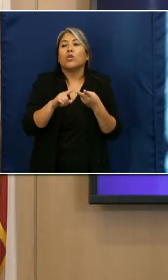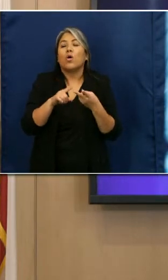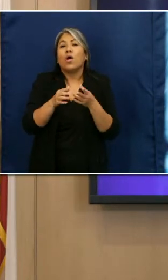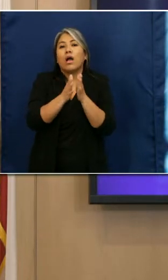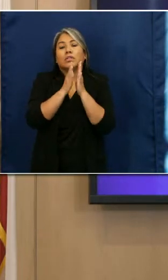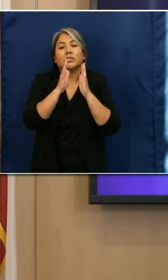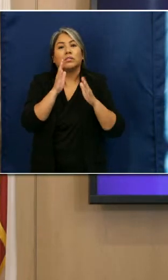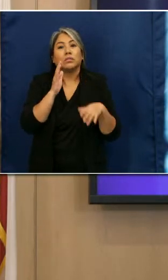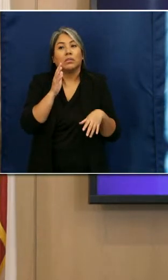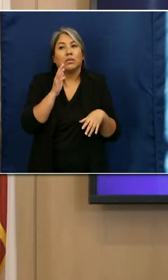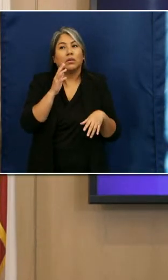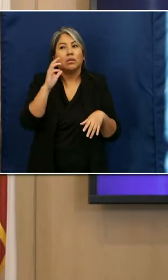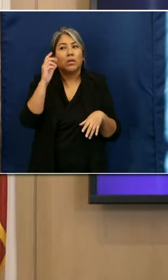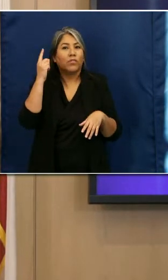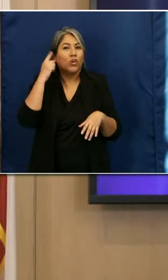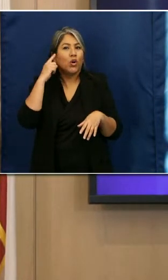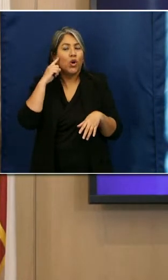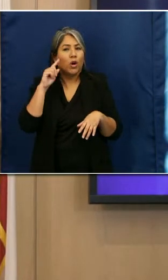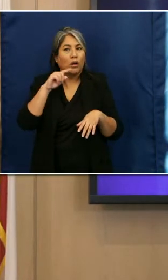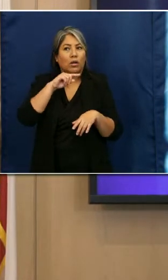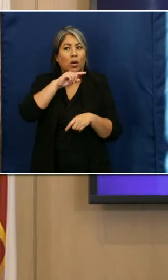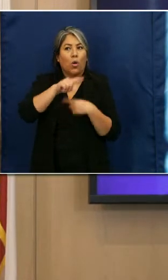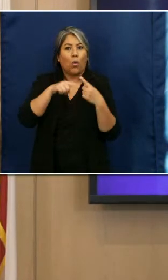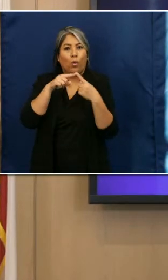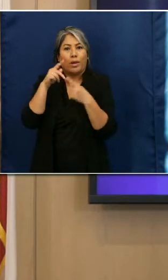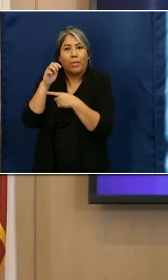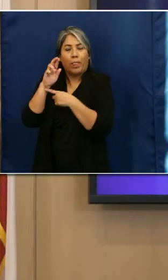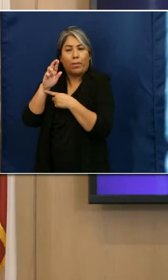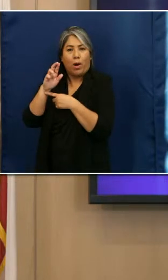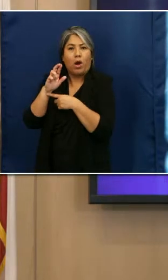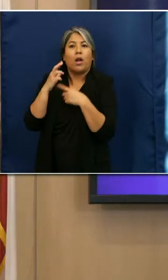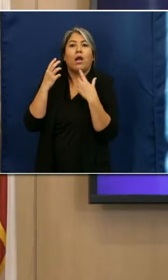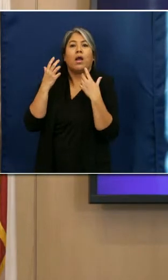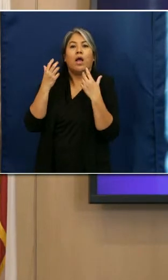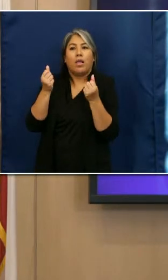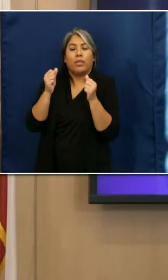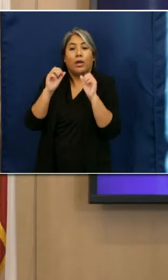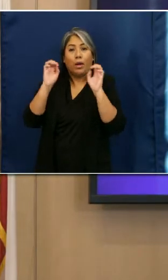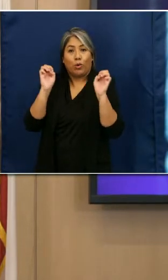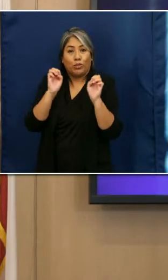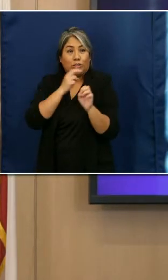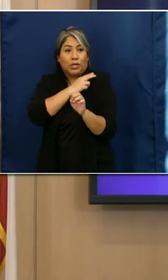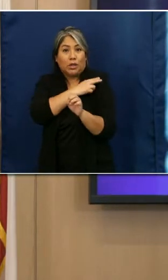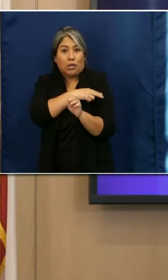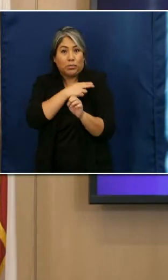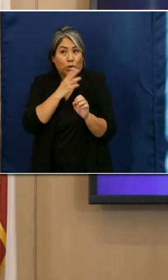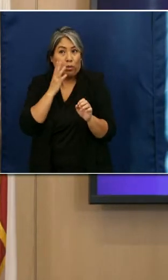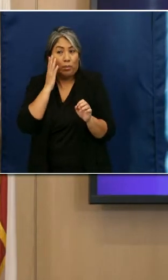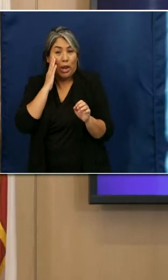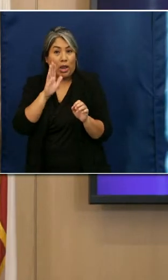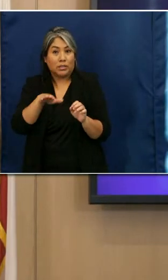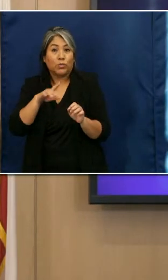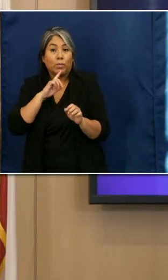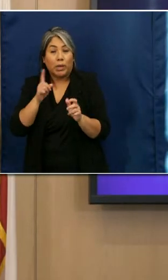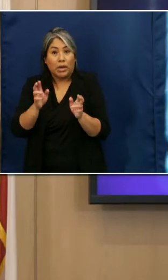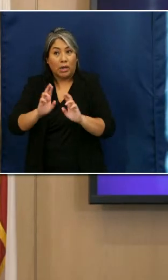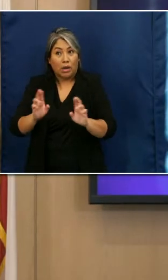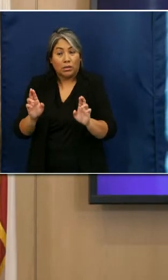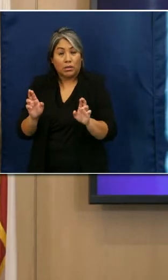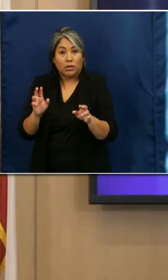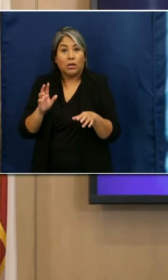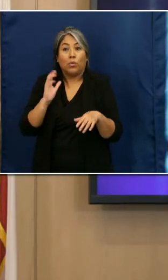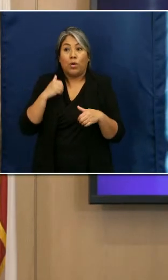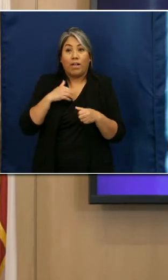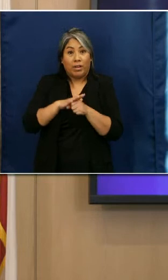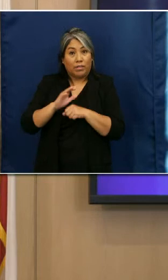is there any word as to when the Palomar Health Emergency Hospital beds might be activated? Will we have the staff for